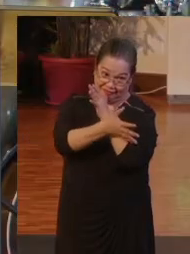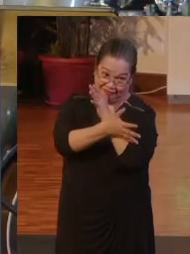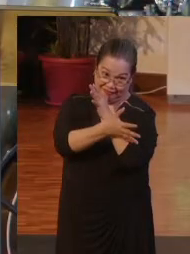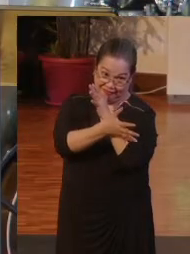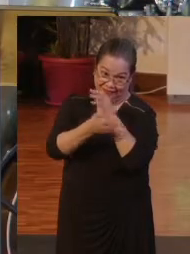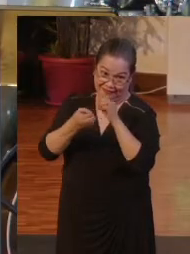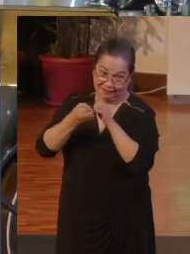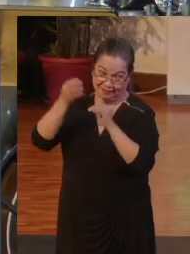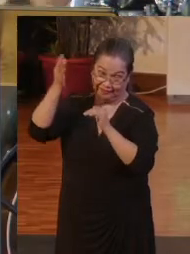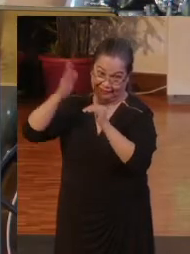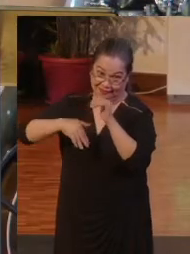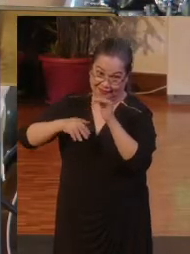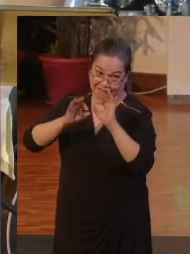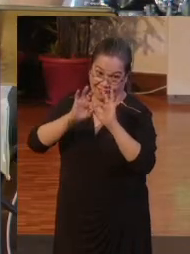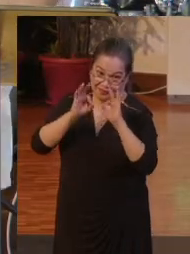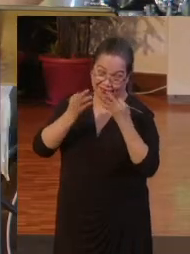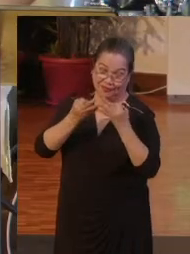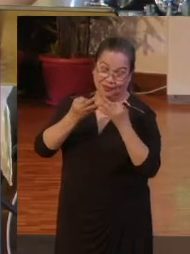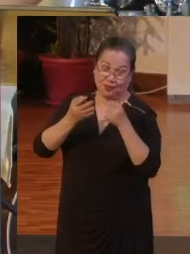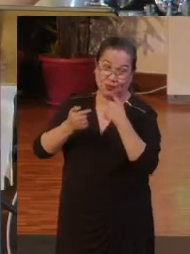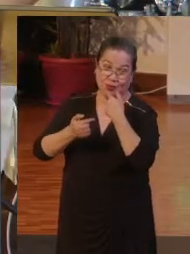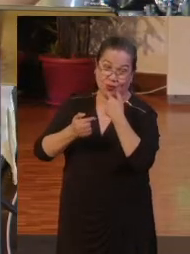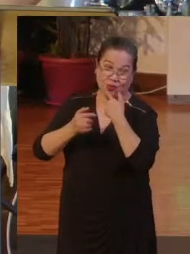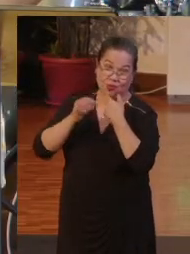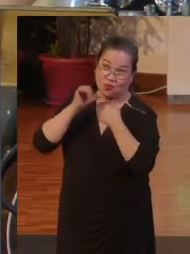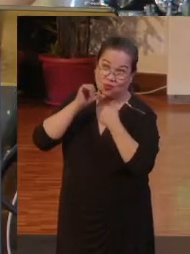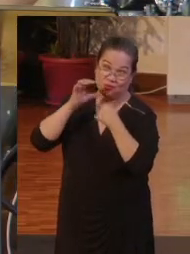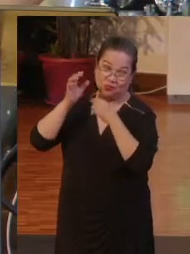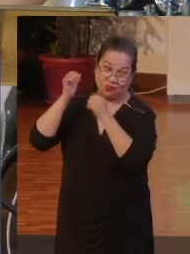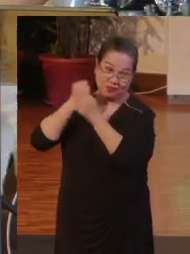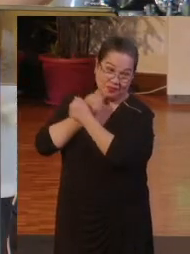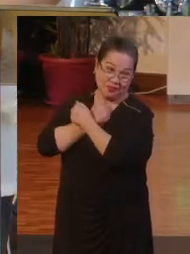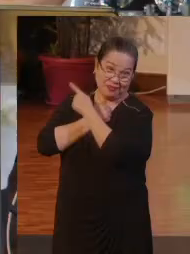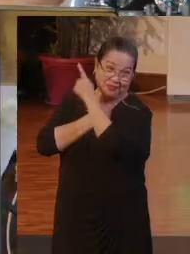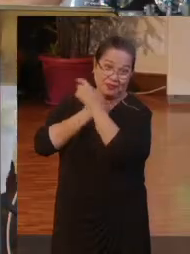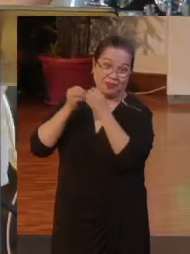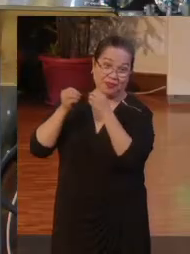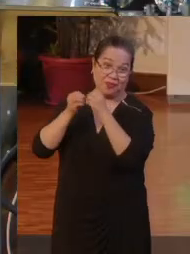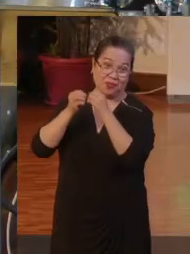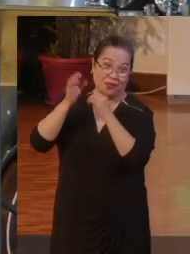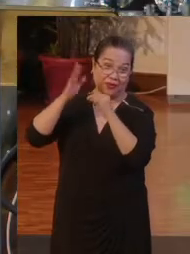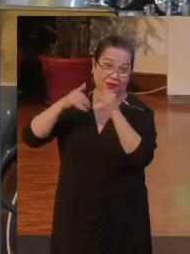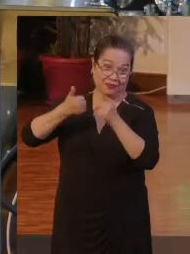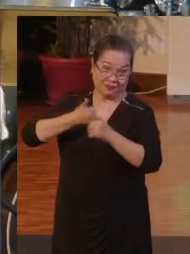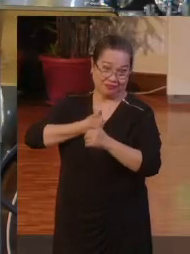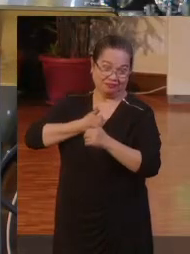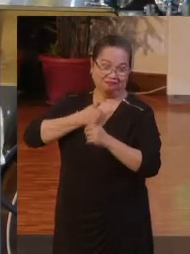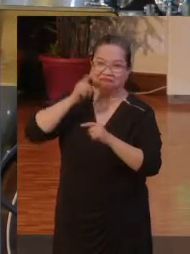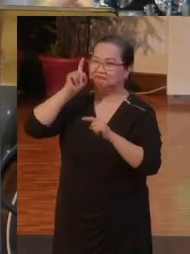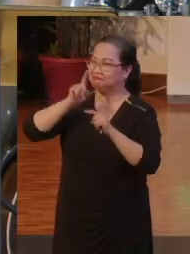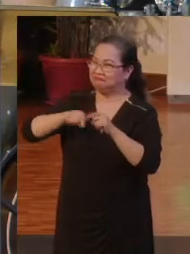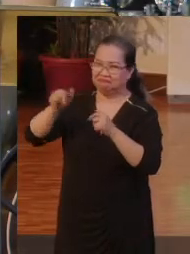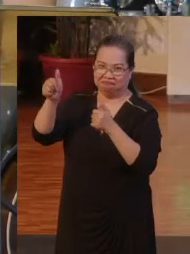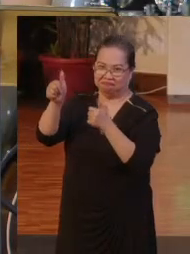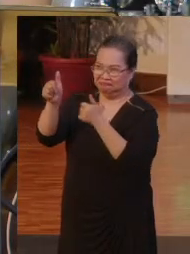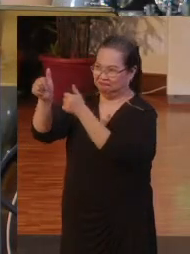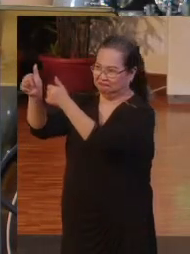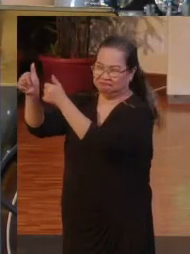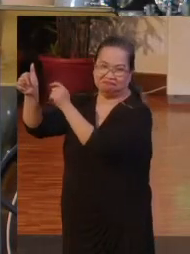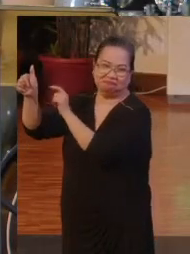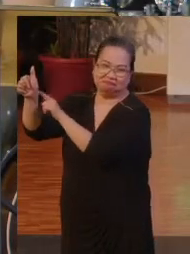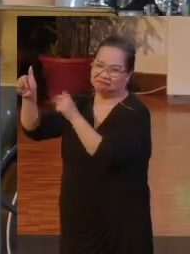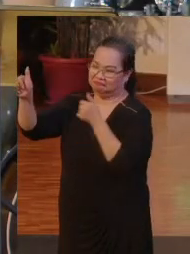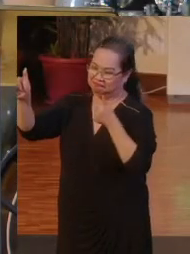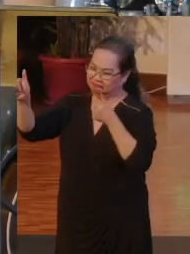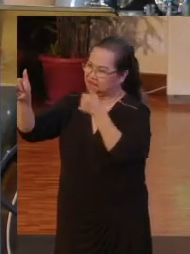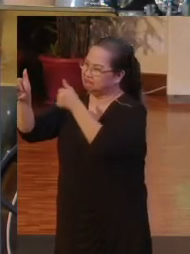more than family, whoever does not love me even more than self, cannot follow me, sabi niya.